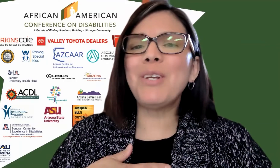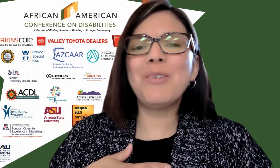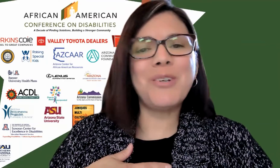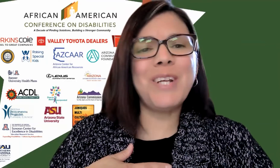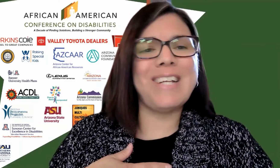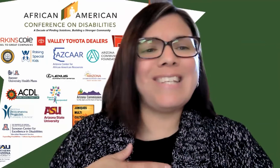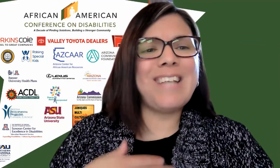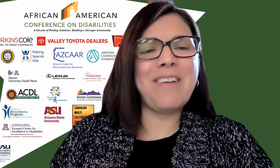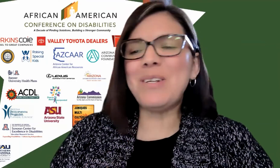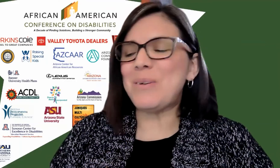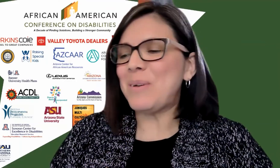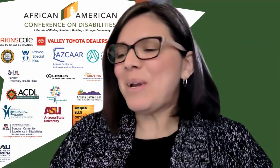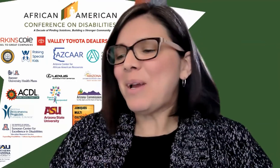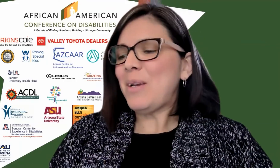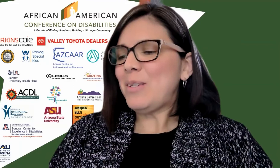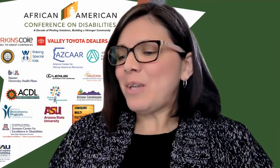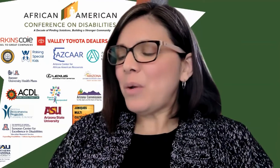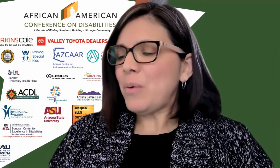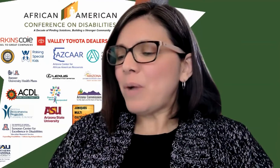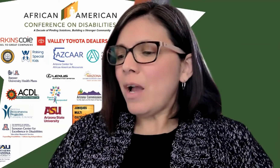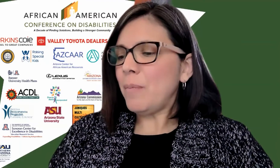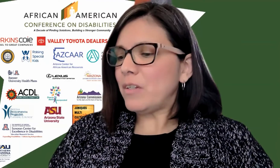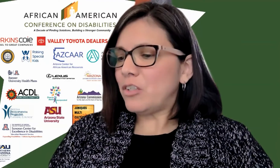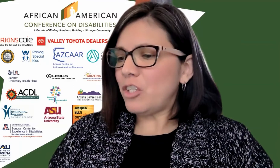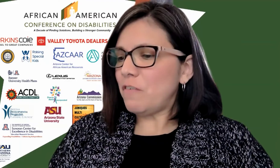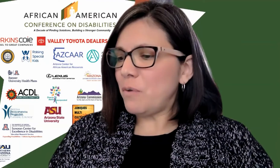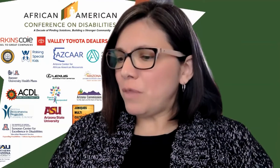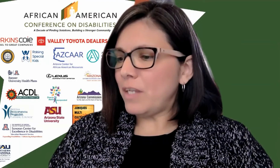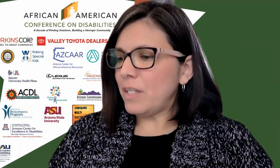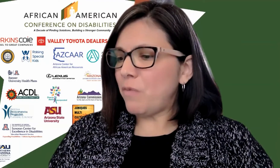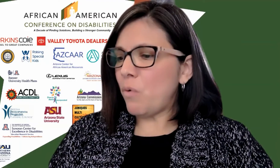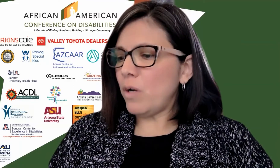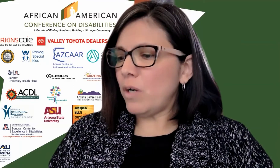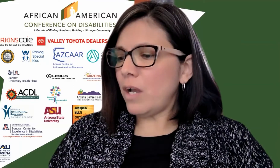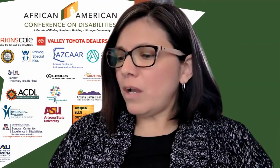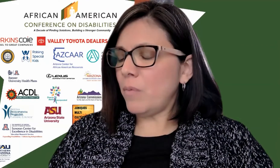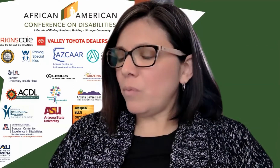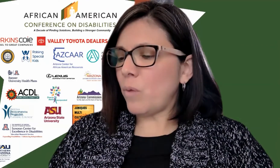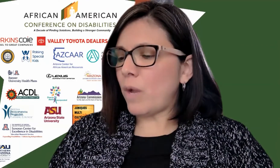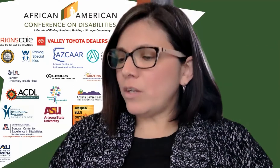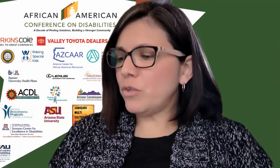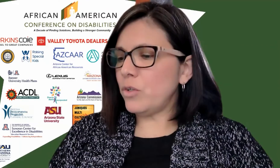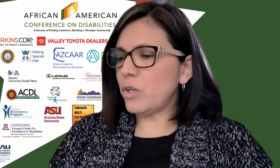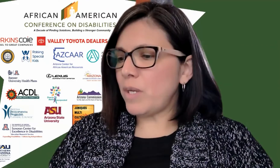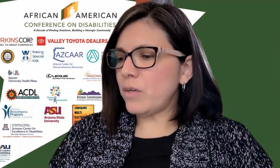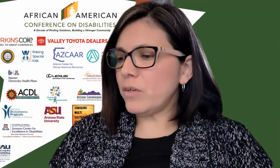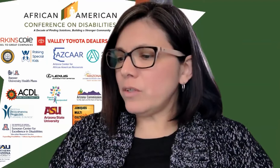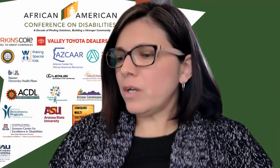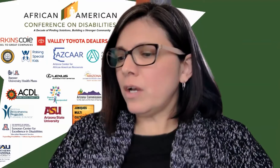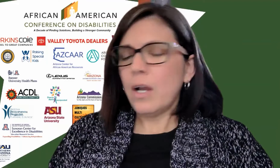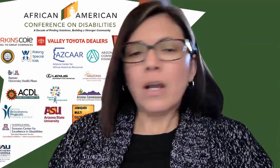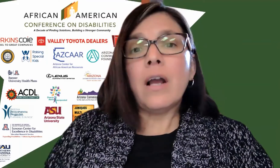appreciate you joining us this afternoon. So just a few things before I introduce our